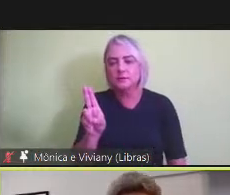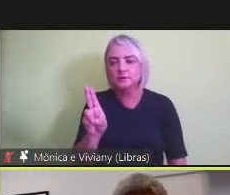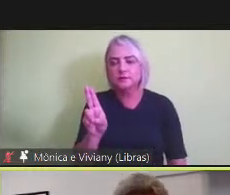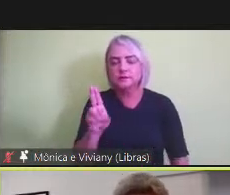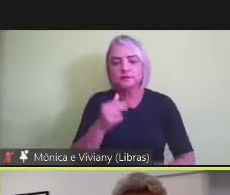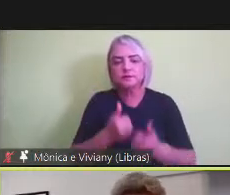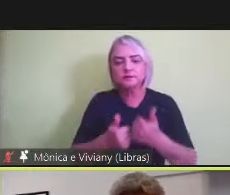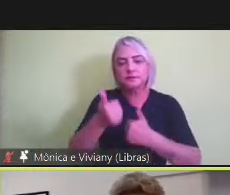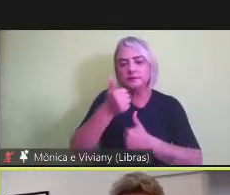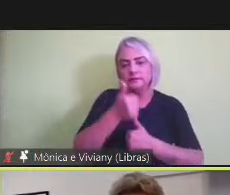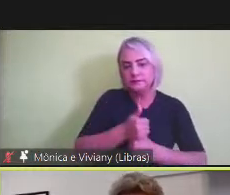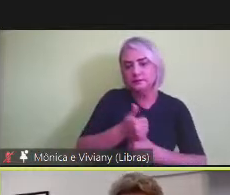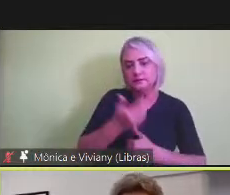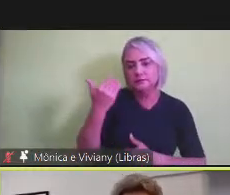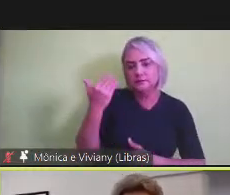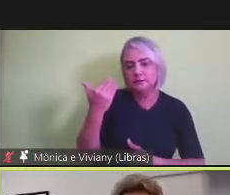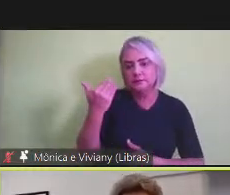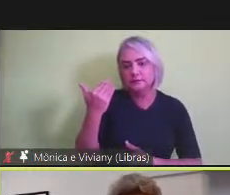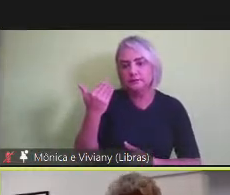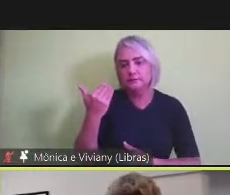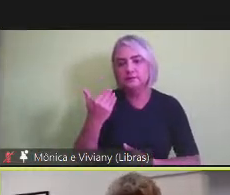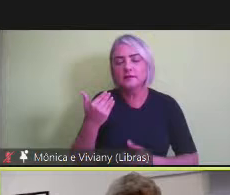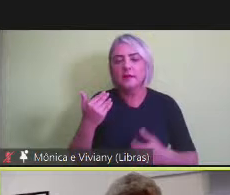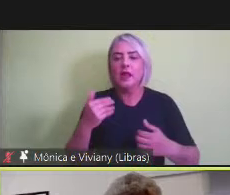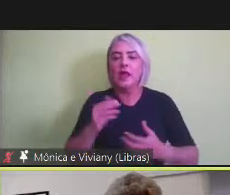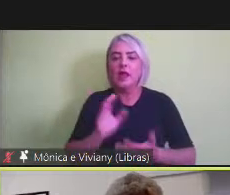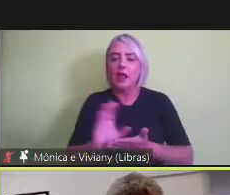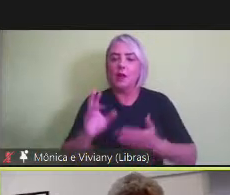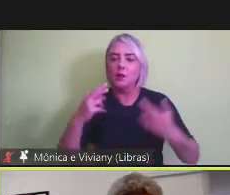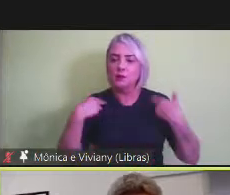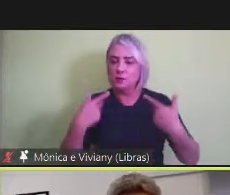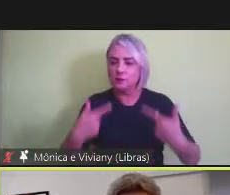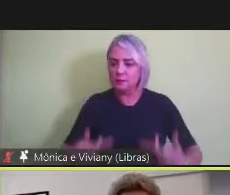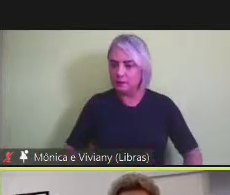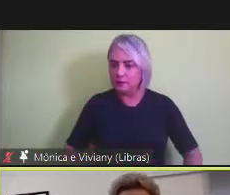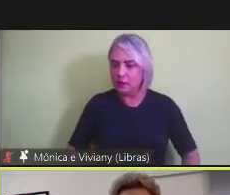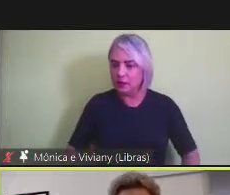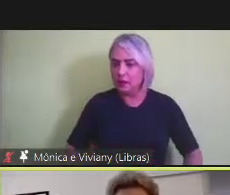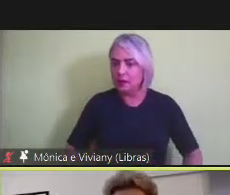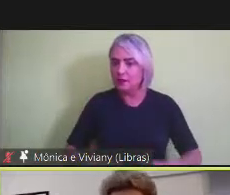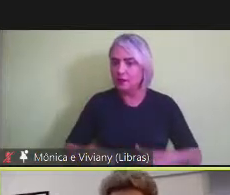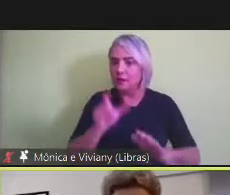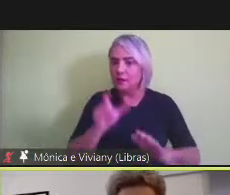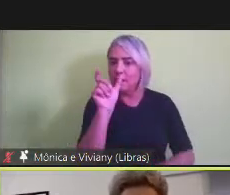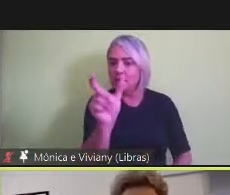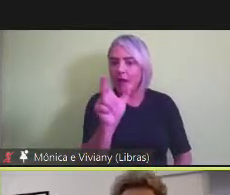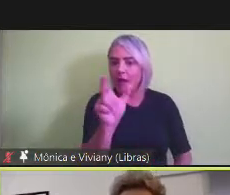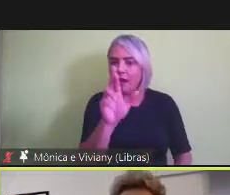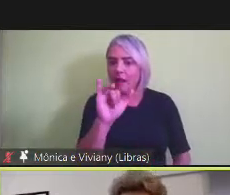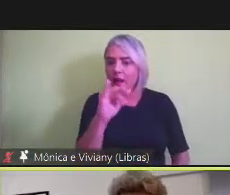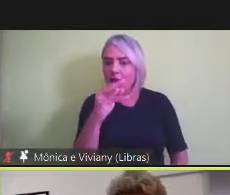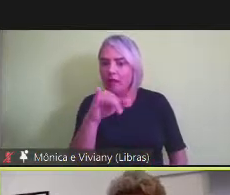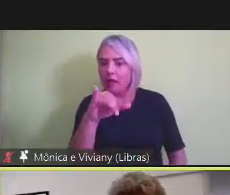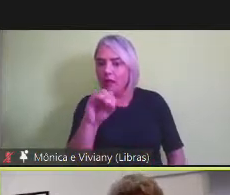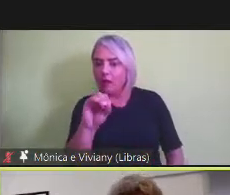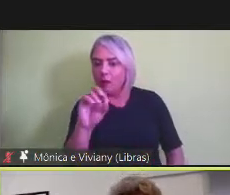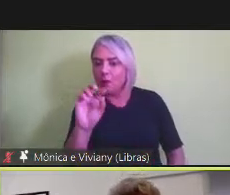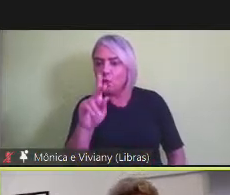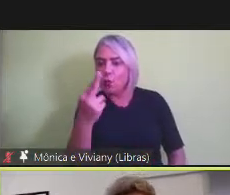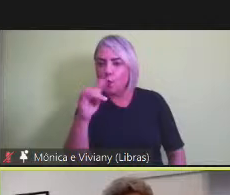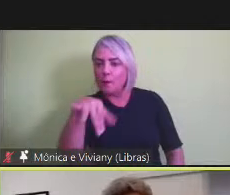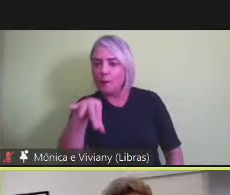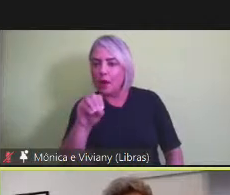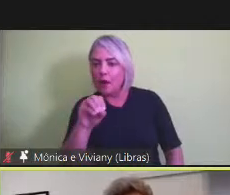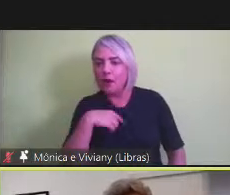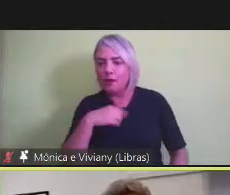name which will substitute what we used to call human resources, although human resources is a word that is